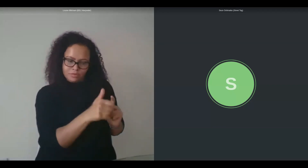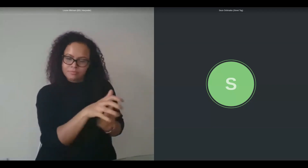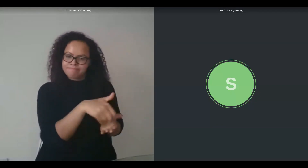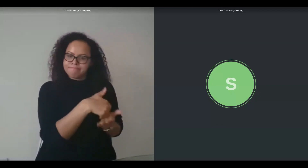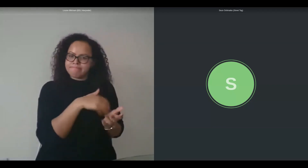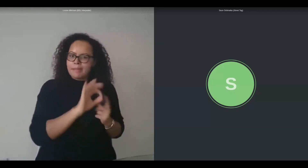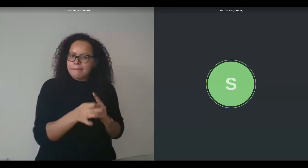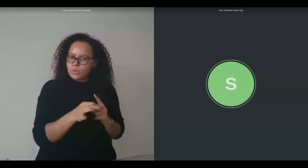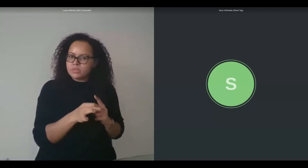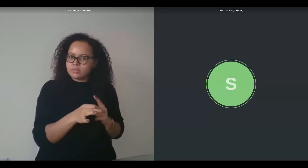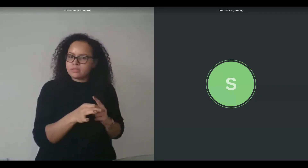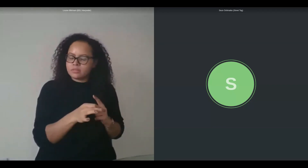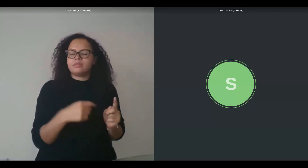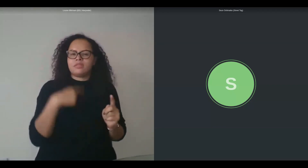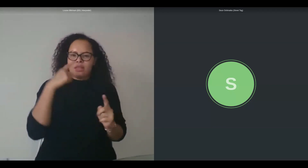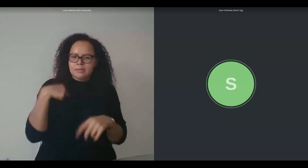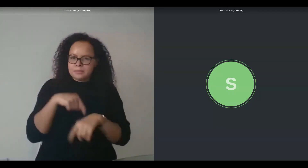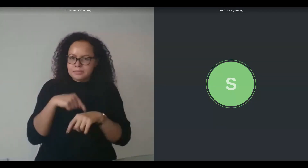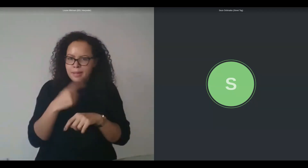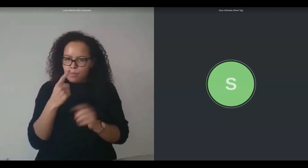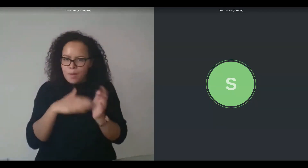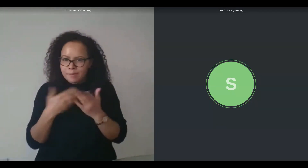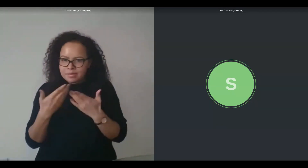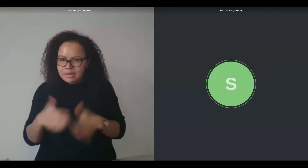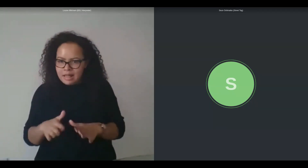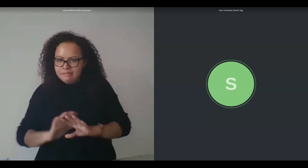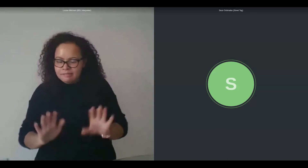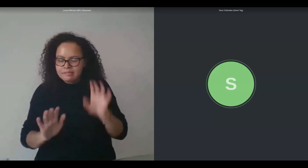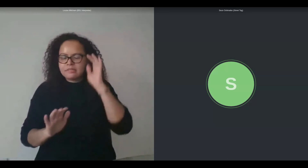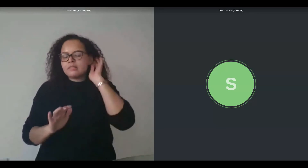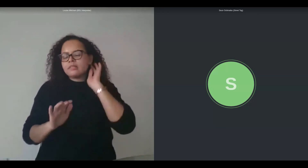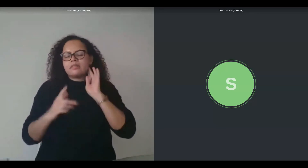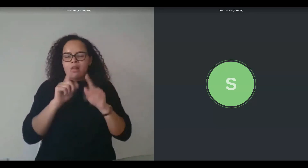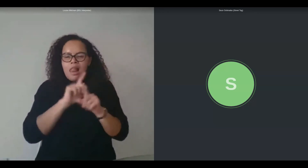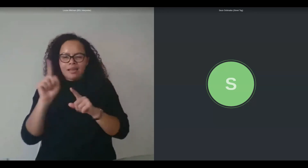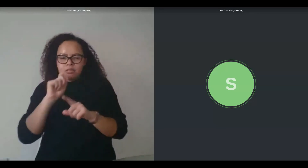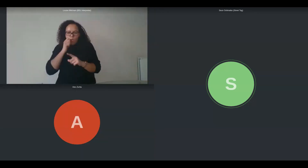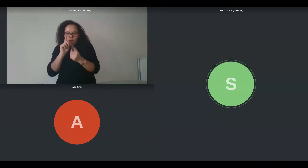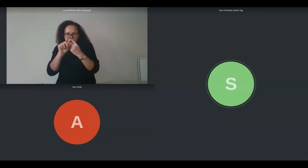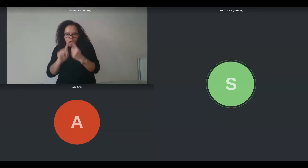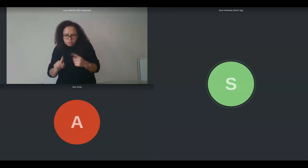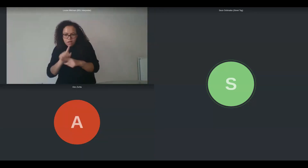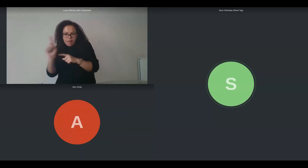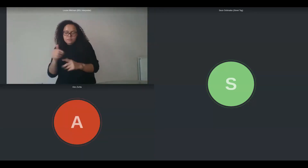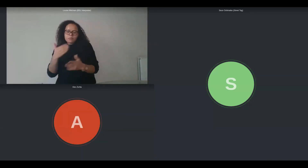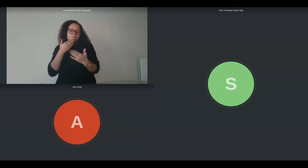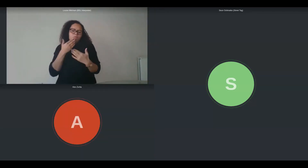you up at this point, and hopefully I'll get some Q&A later on. Thank you.